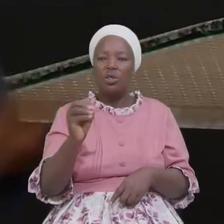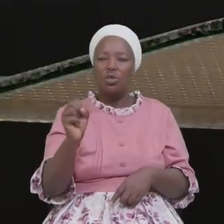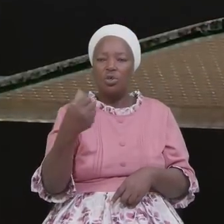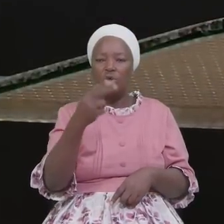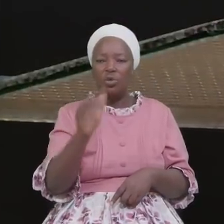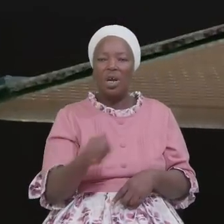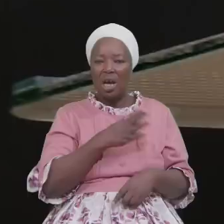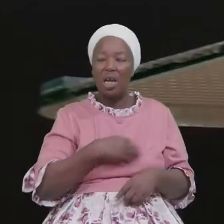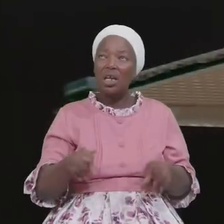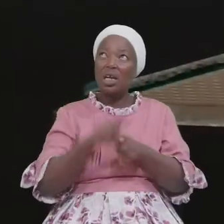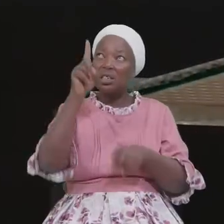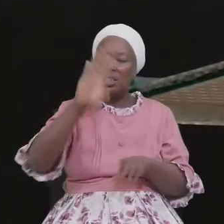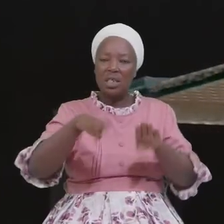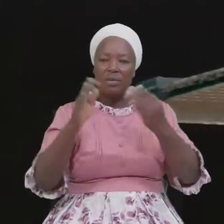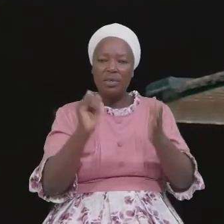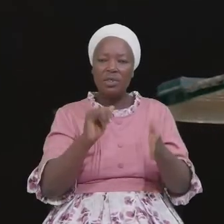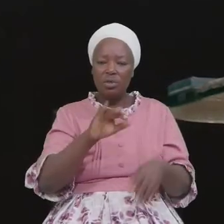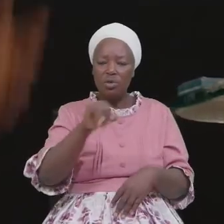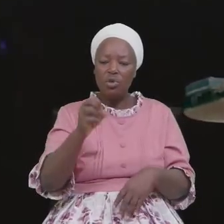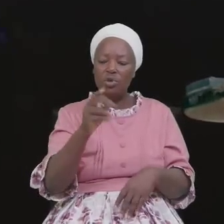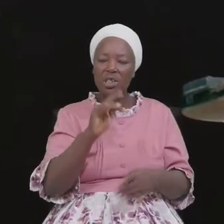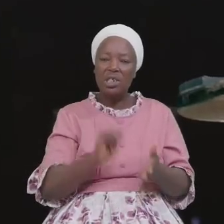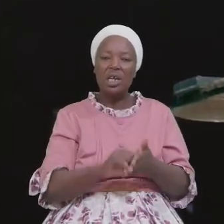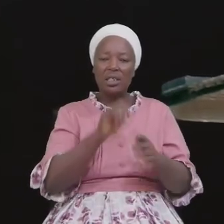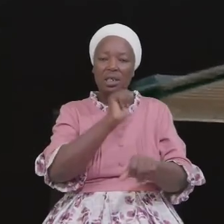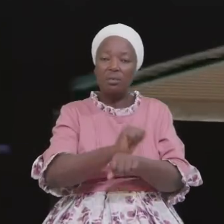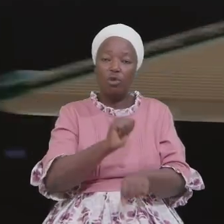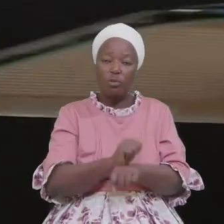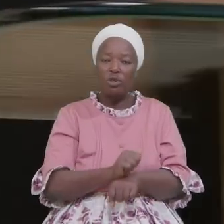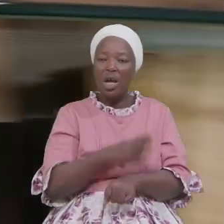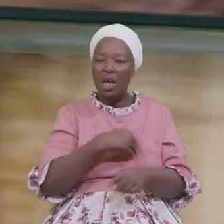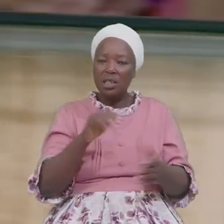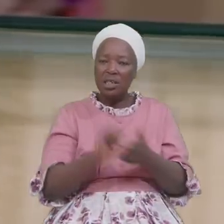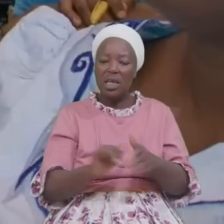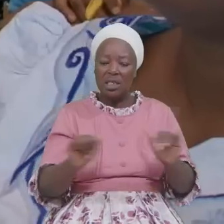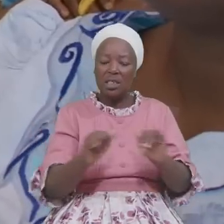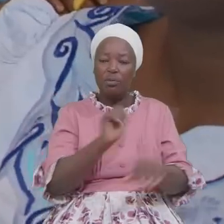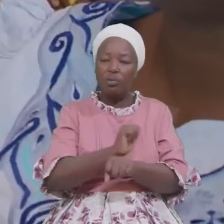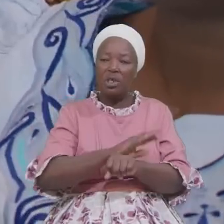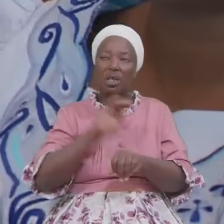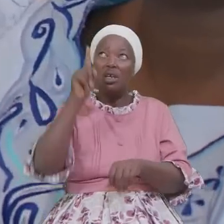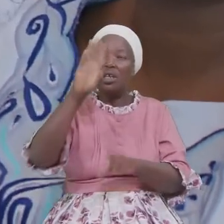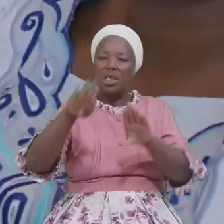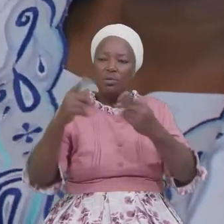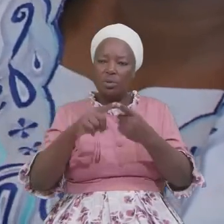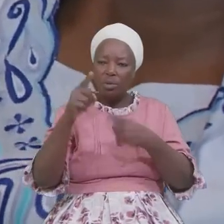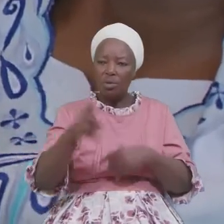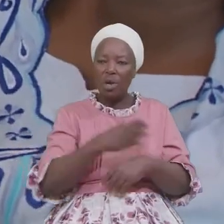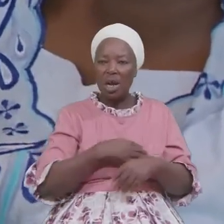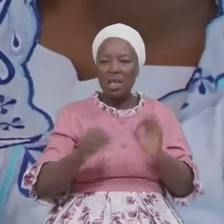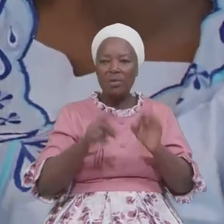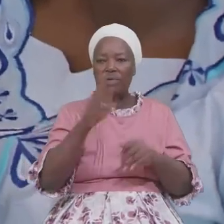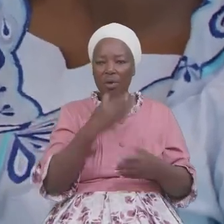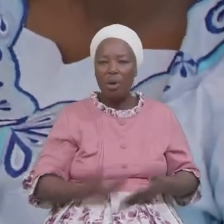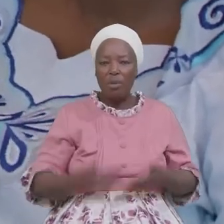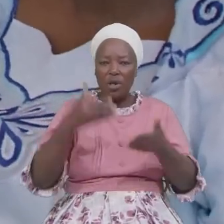Joshua that commission, that same commission he gives unto you. And if you are born again,